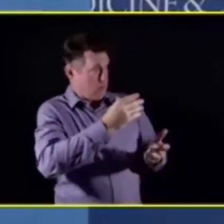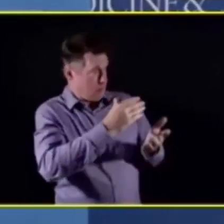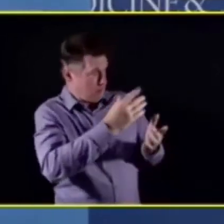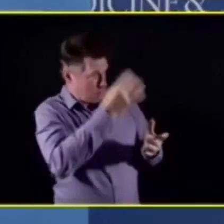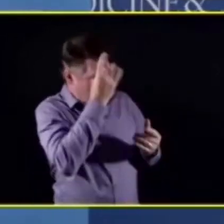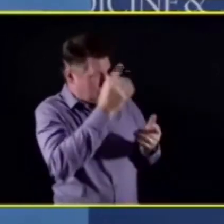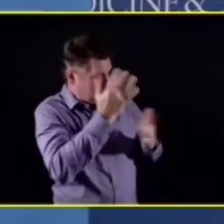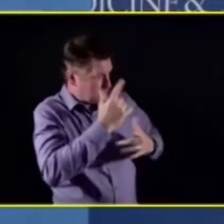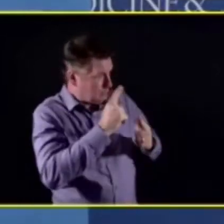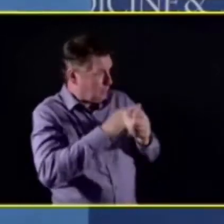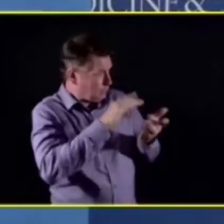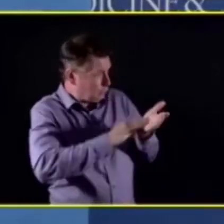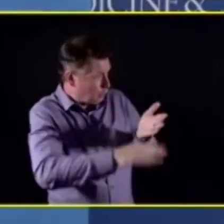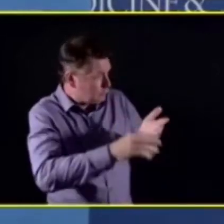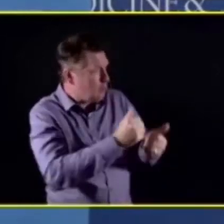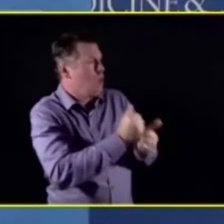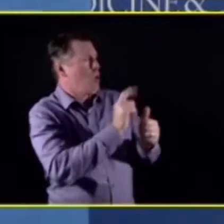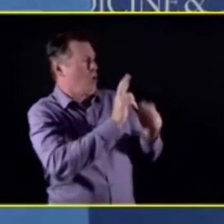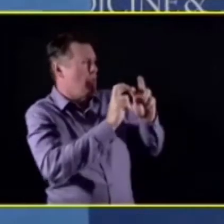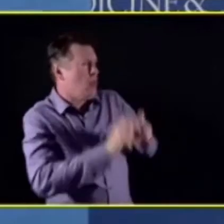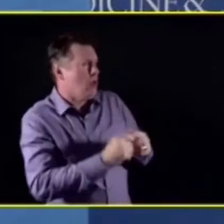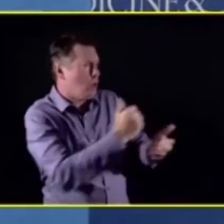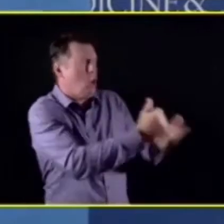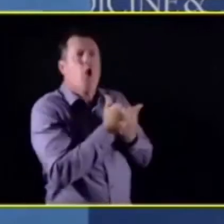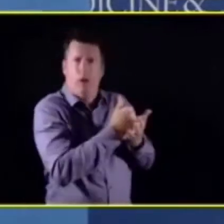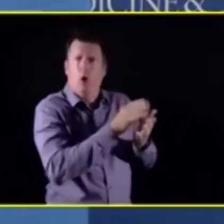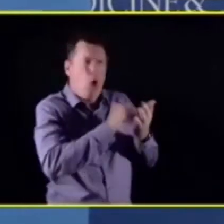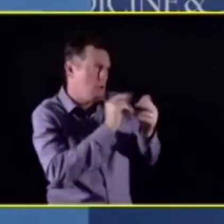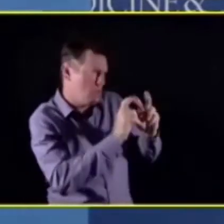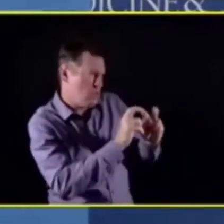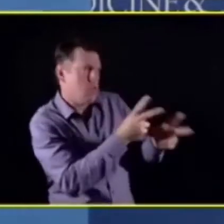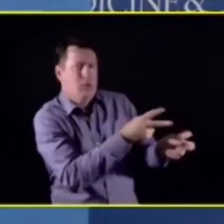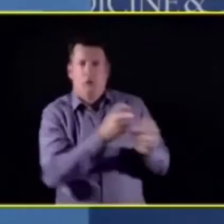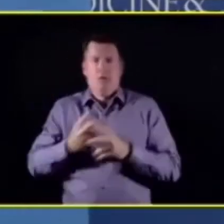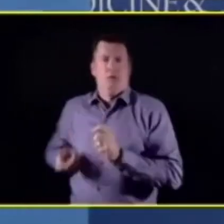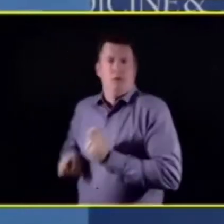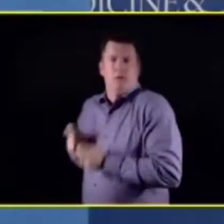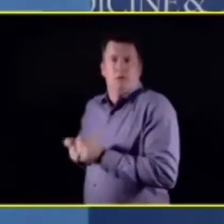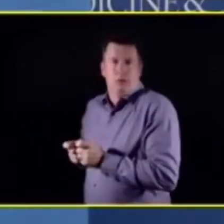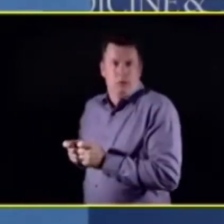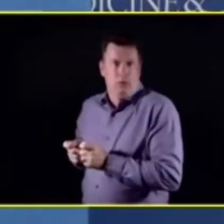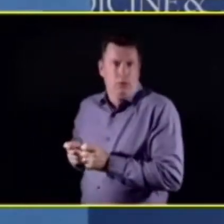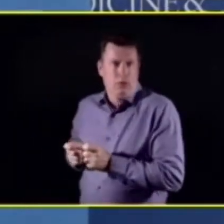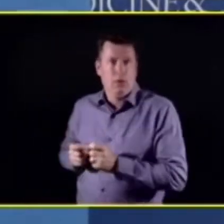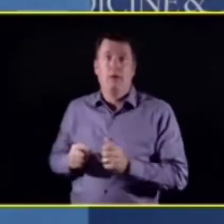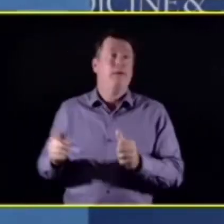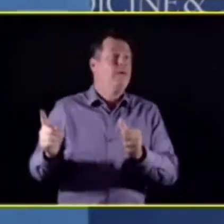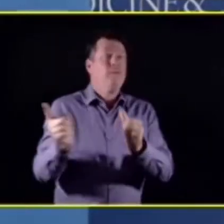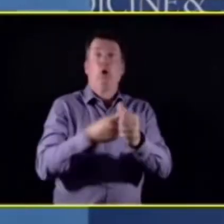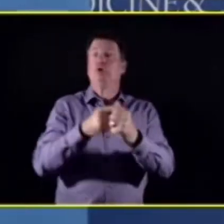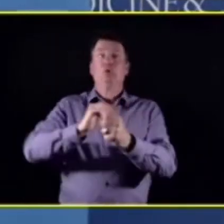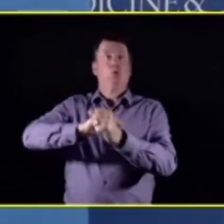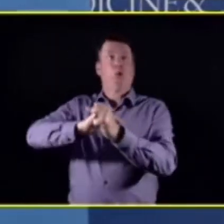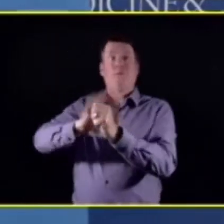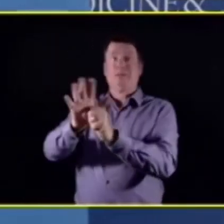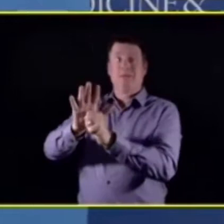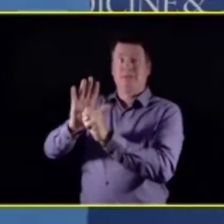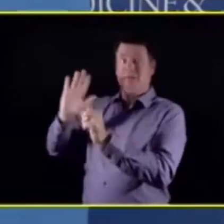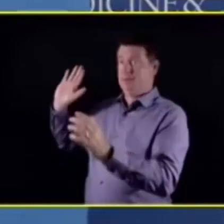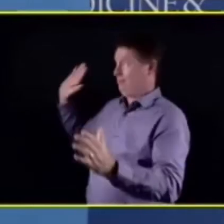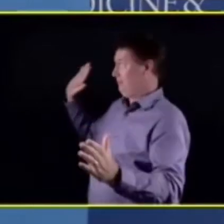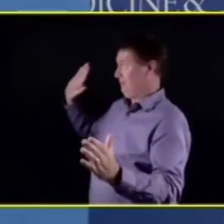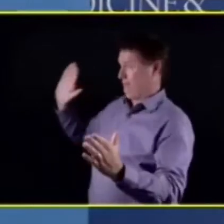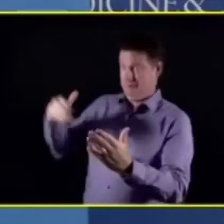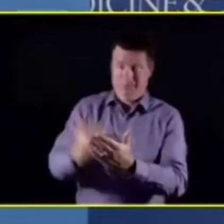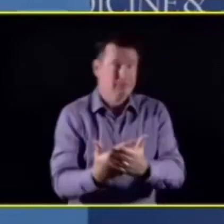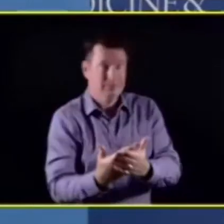And we've learned a lot about the natural history of this disease, how long it takes to get